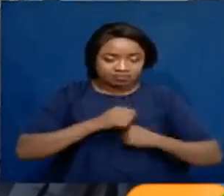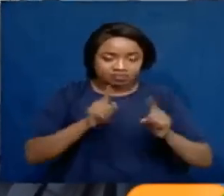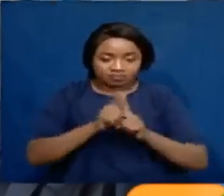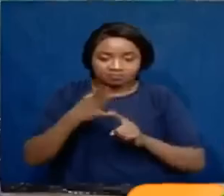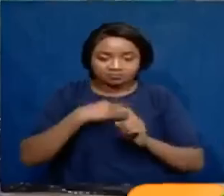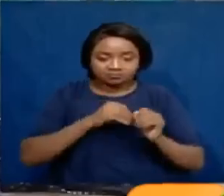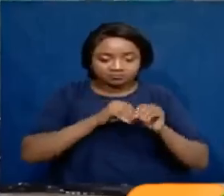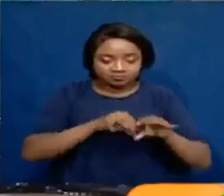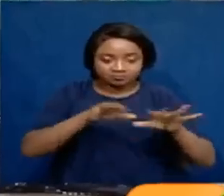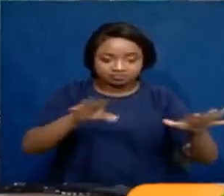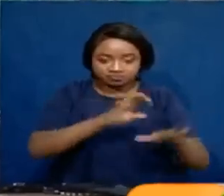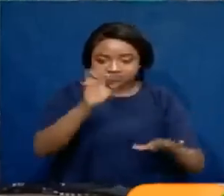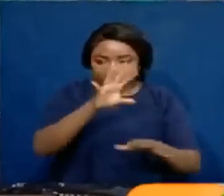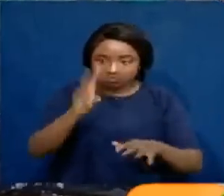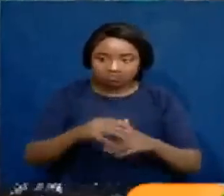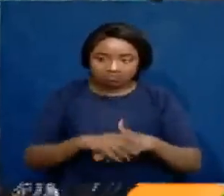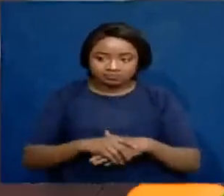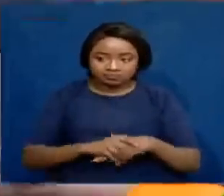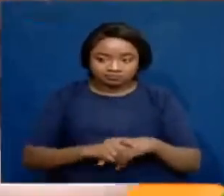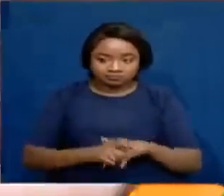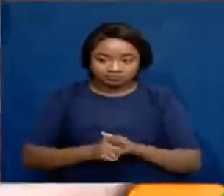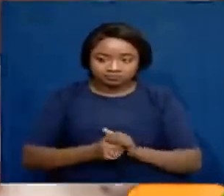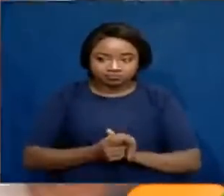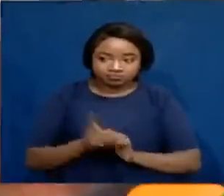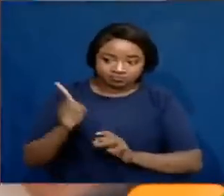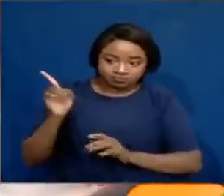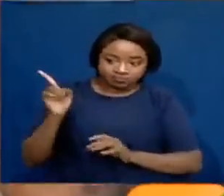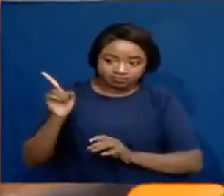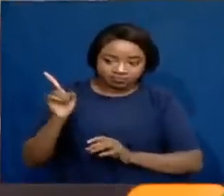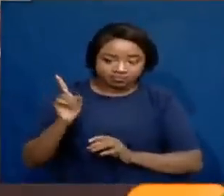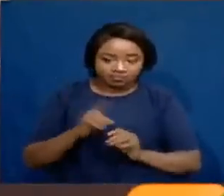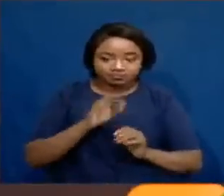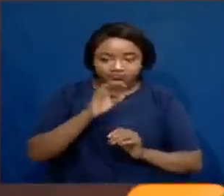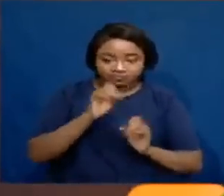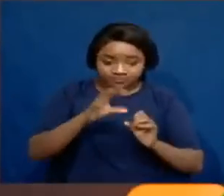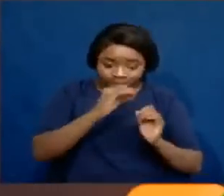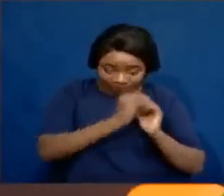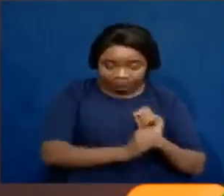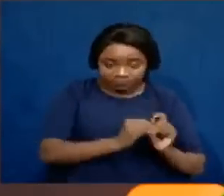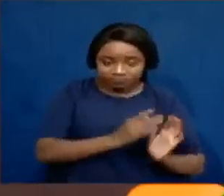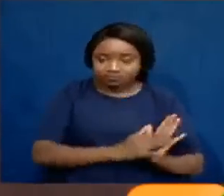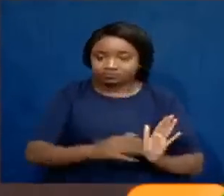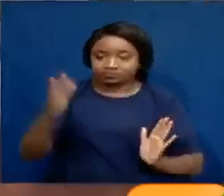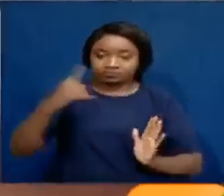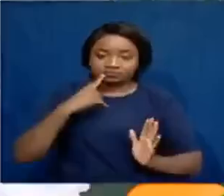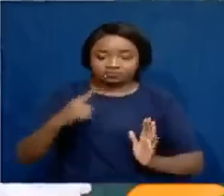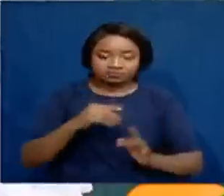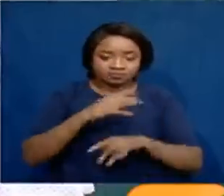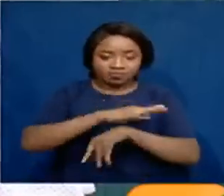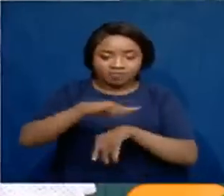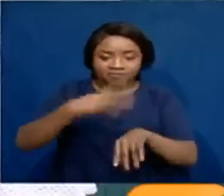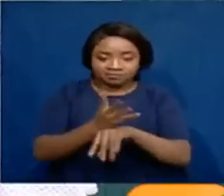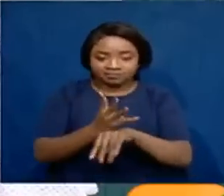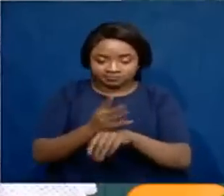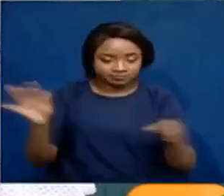African region. When you plug them, from 0 to 100, mm-hmm. maximum 4 hours, mm-hmm. the bus is full.